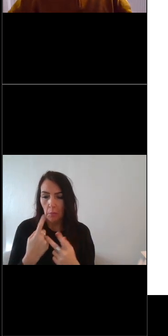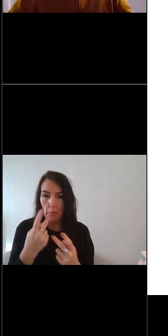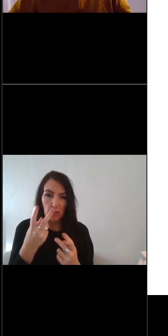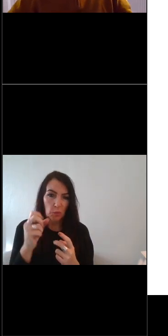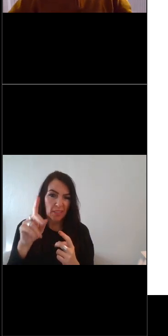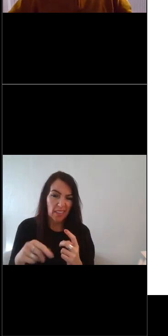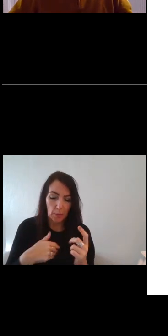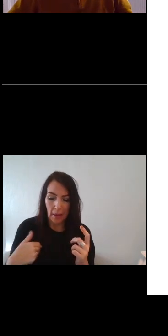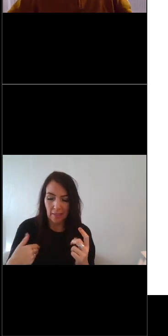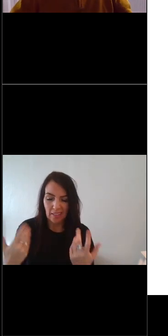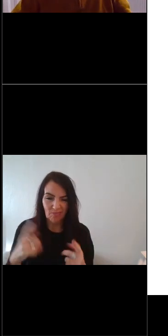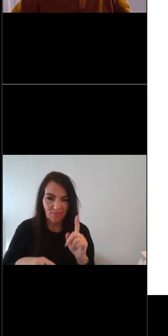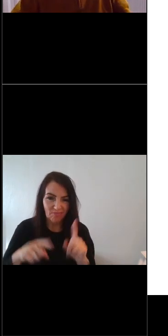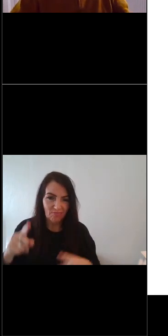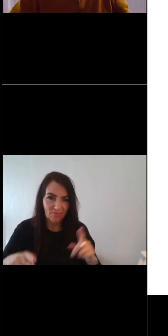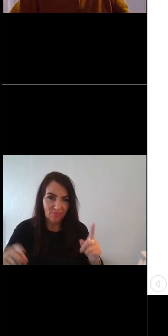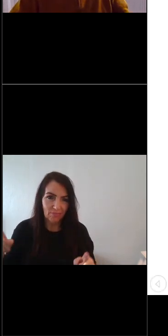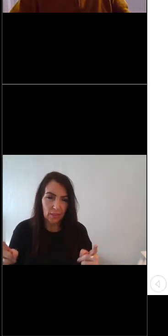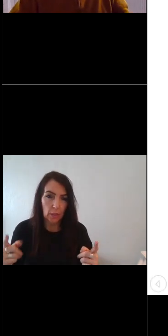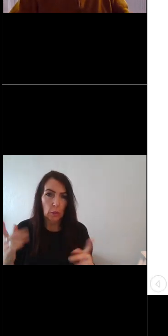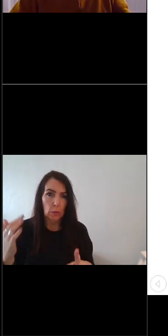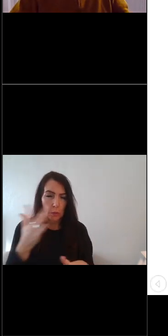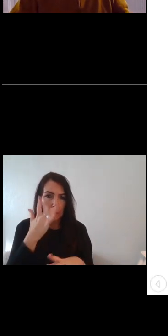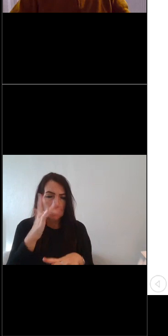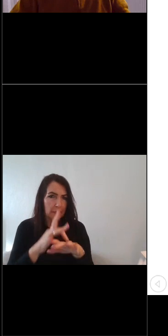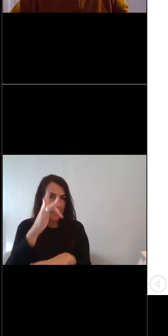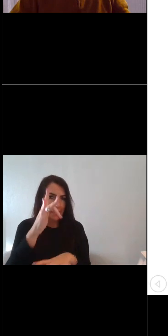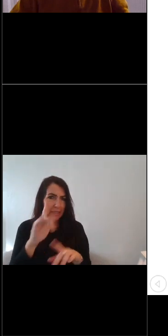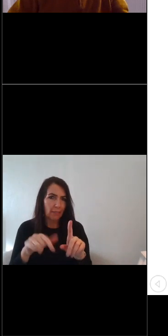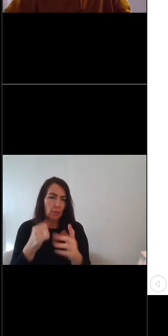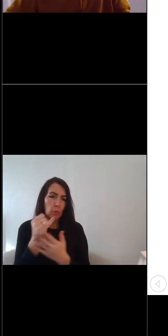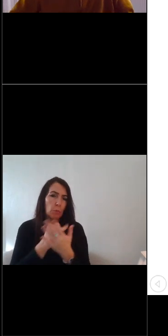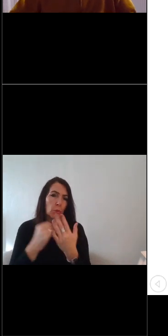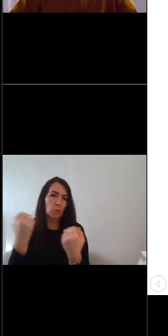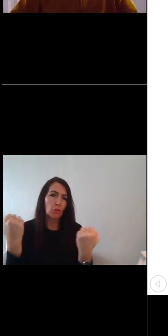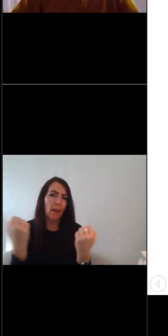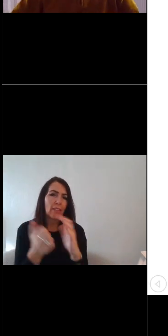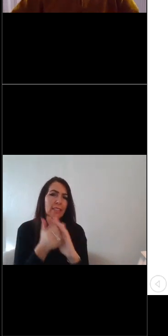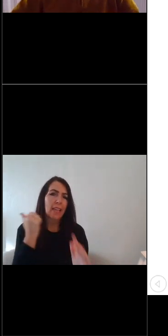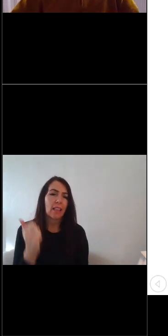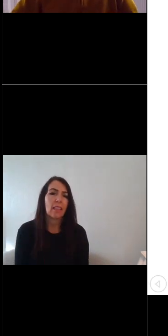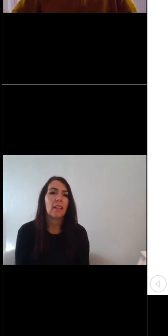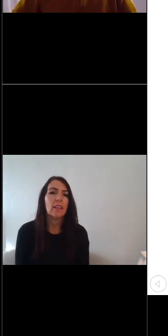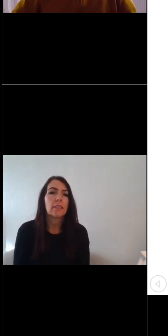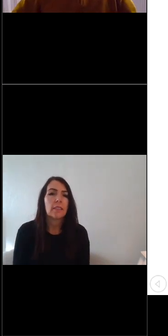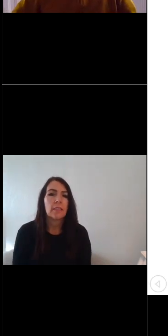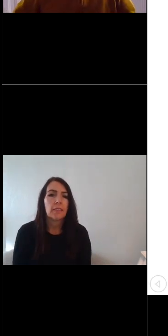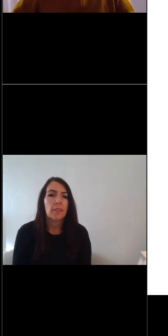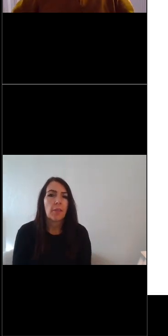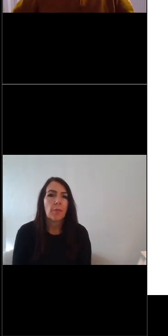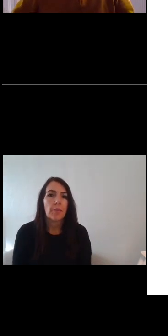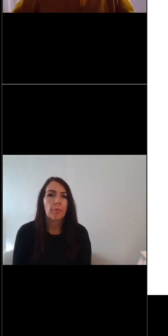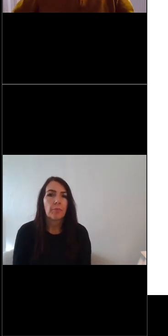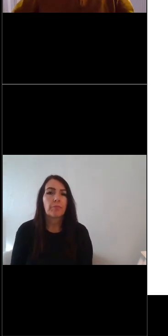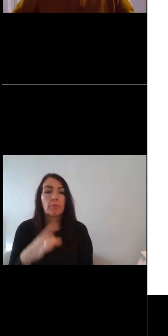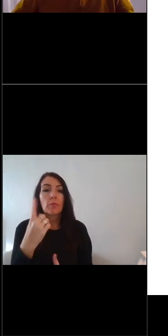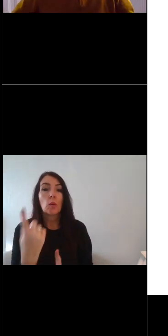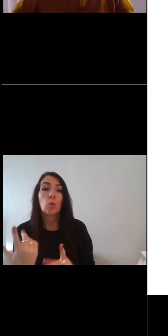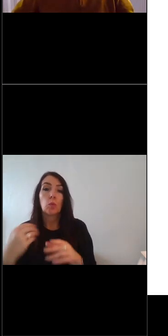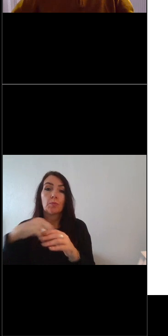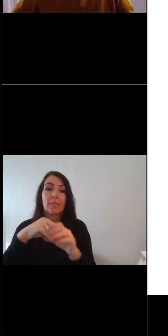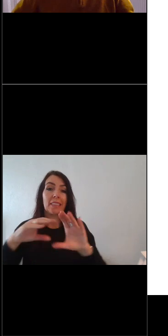miles, which just shows you the level of sensitivity to poor driving. But going beyond that, who needs to be in the transition team